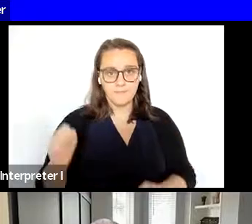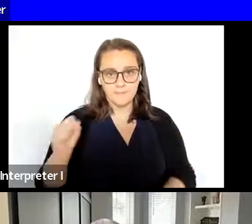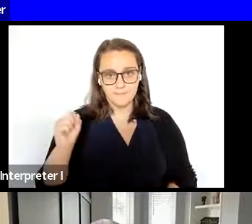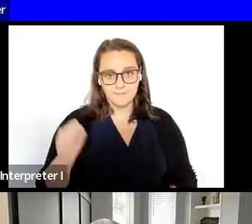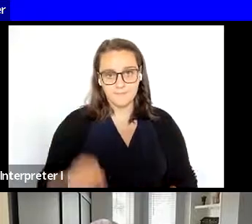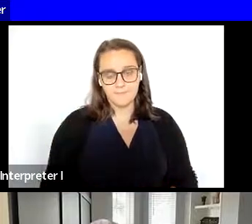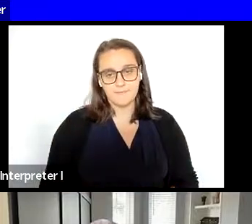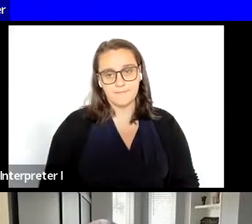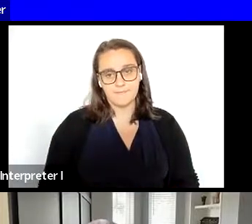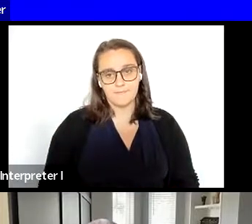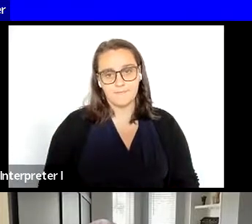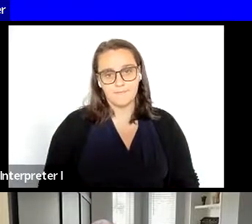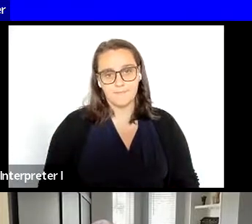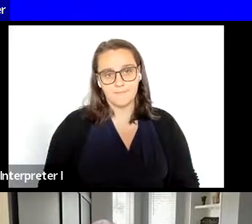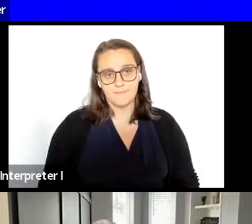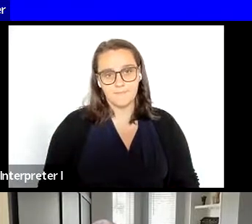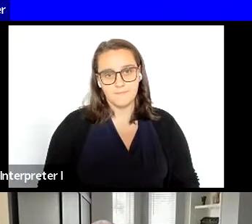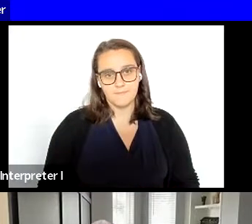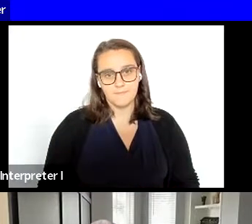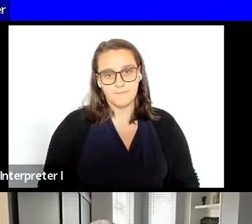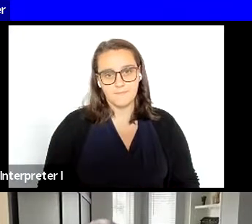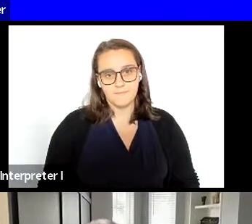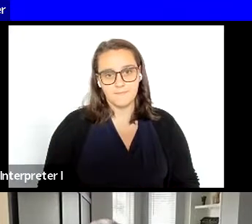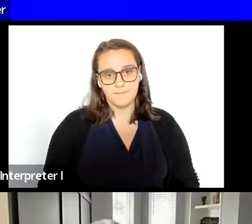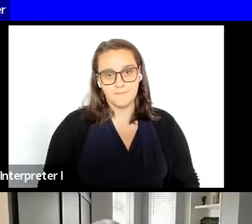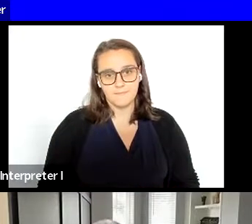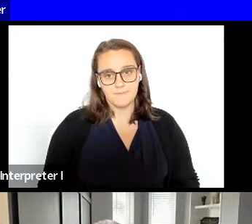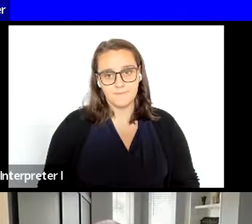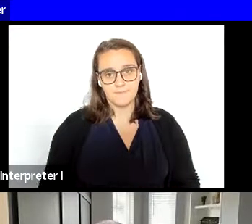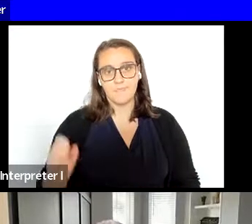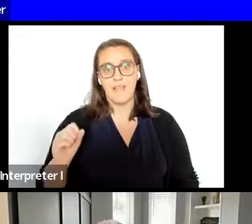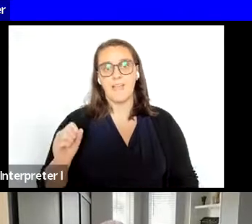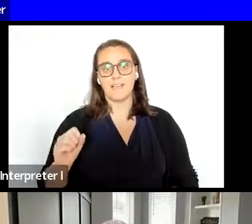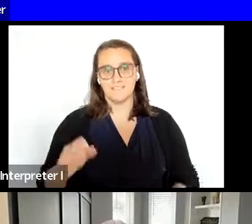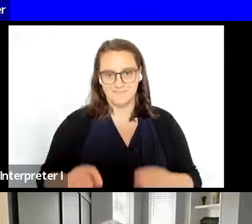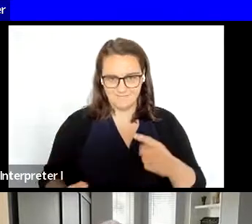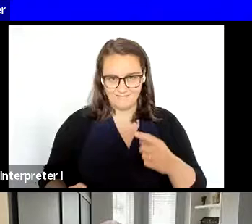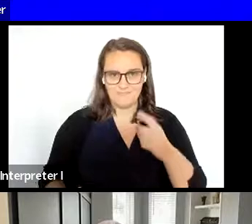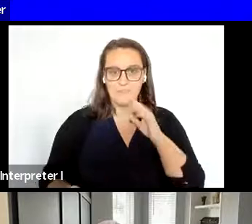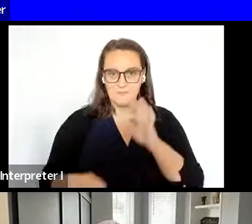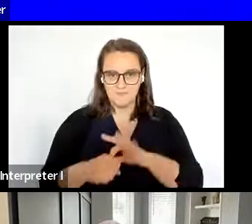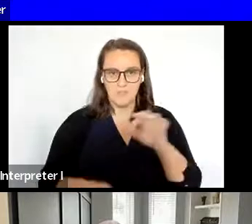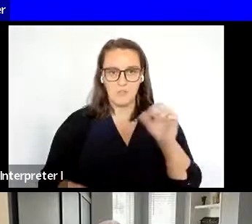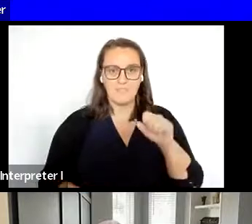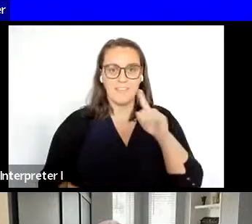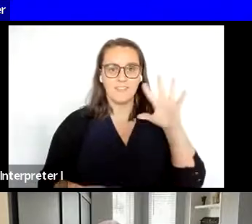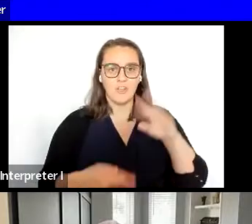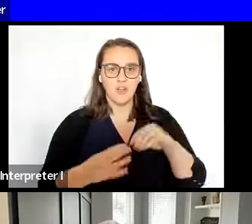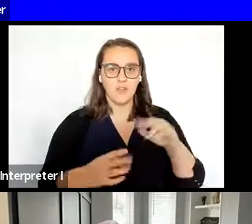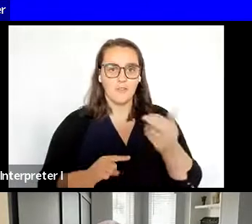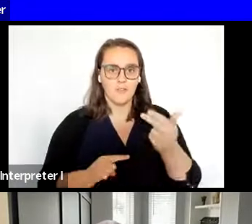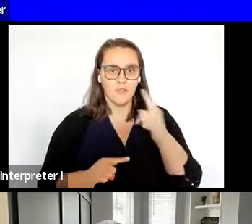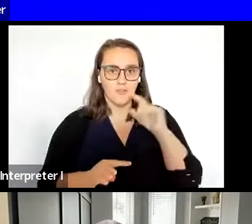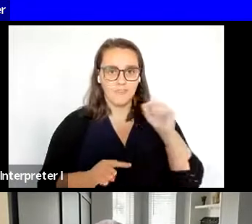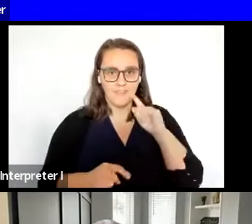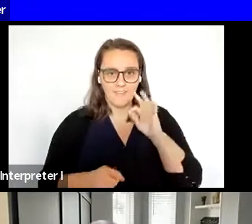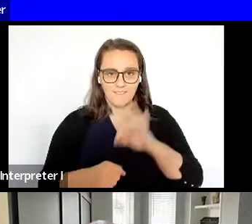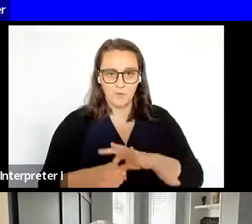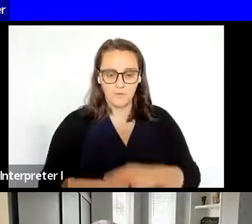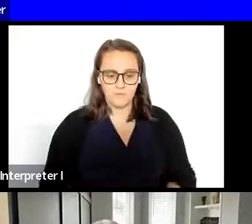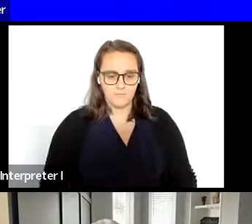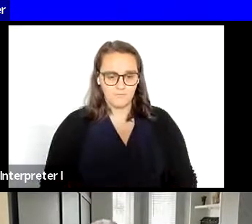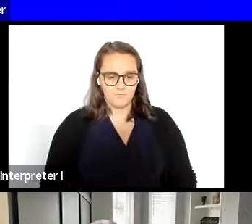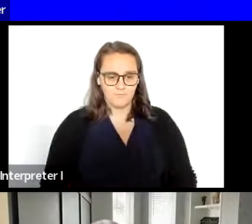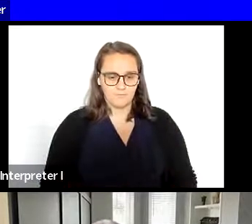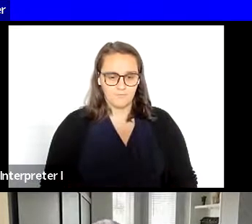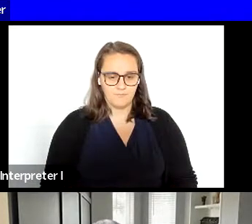Yes. Councilmember McDuffie votes yes. Councilmember McDuffie votes yes. Mr. Chairman, there are 13 yeses. Thank you,